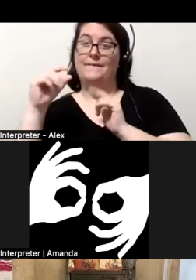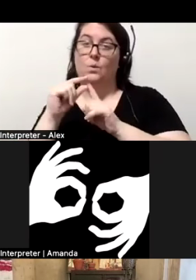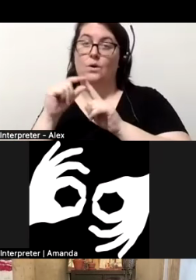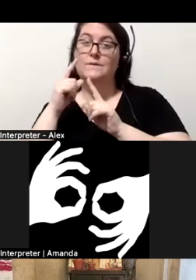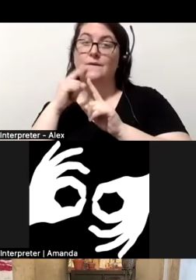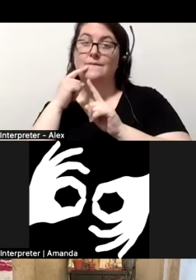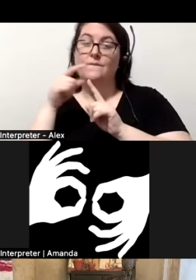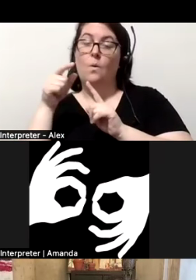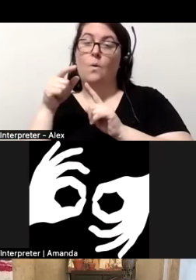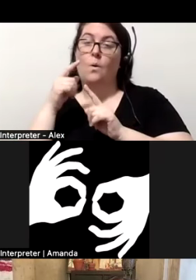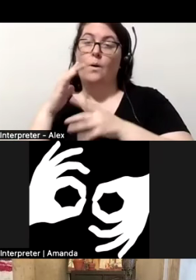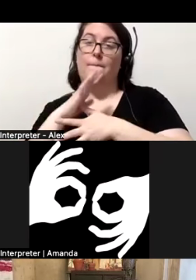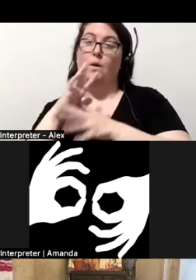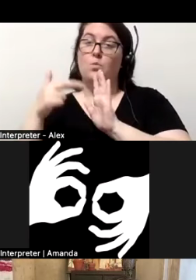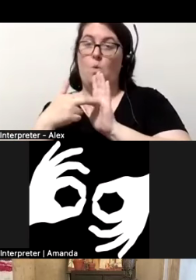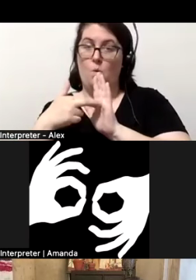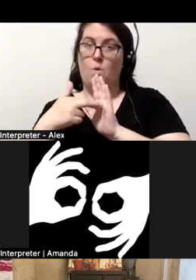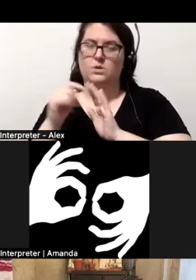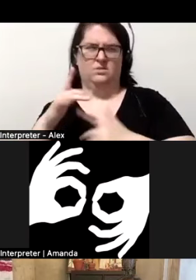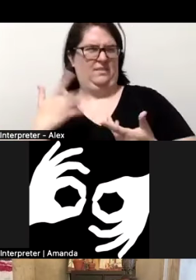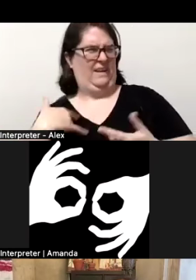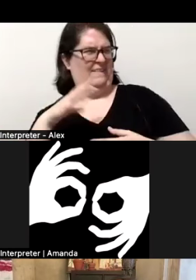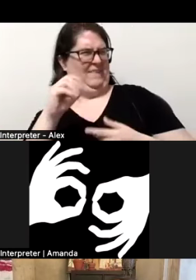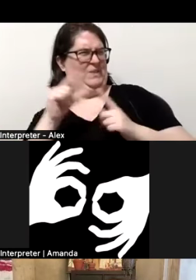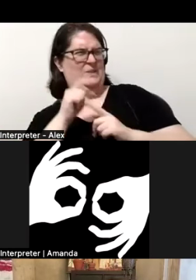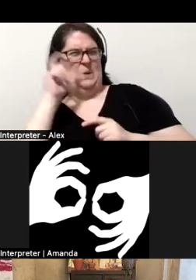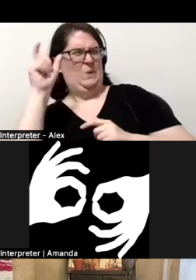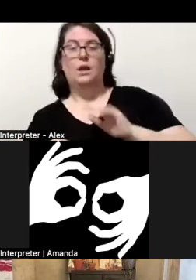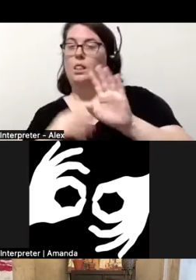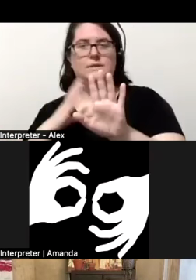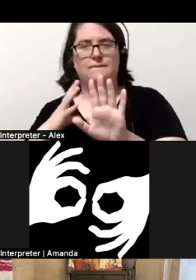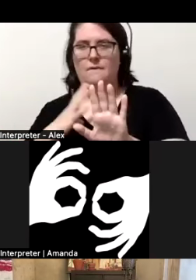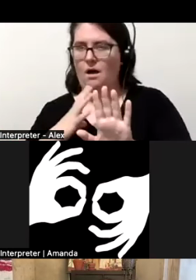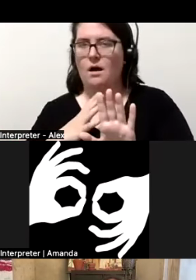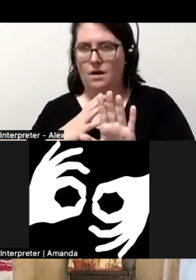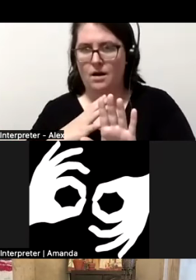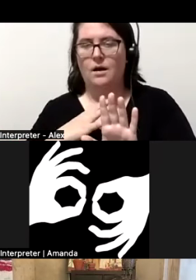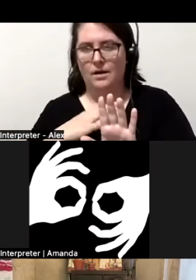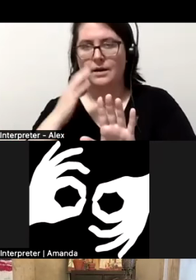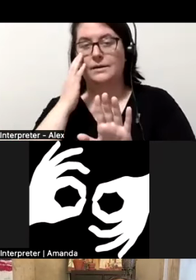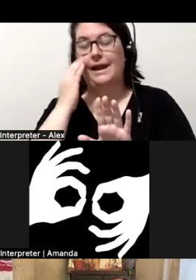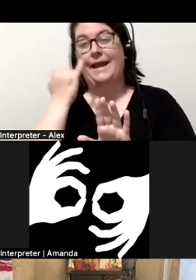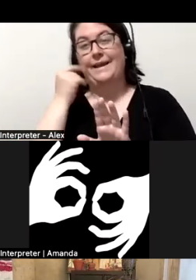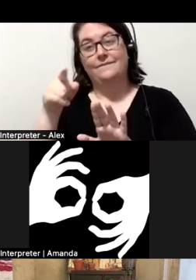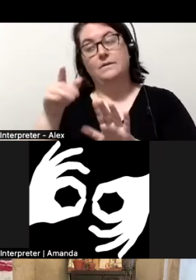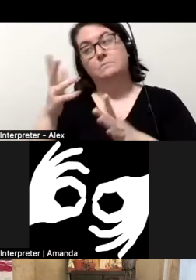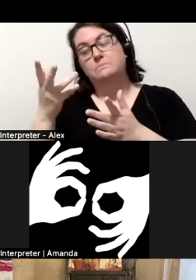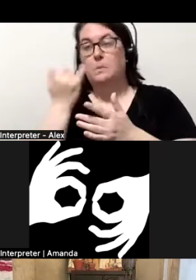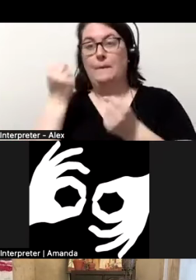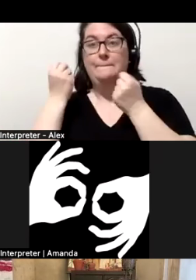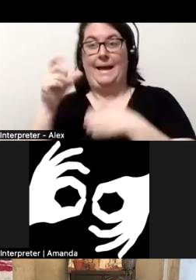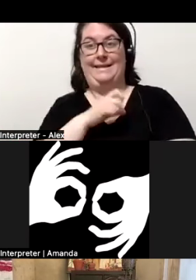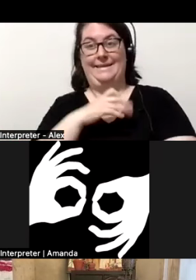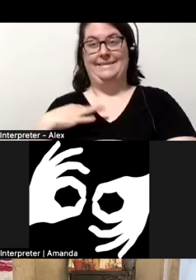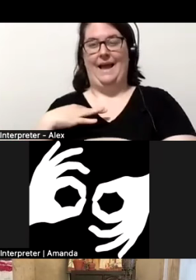and responsibilities. That's quite long. You may not need that much space. And we anticipate that for organizations with a lot of staff,